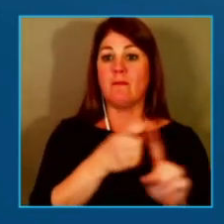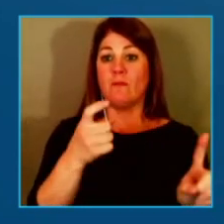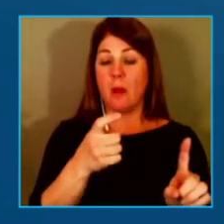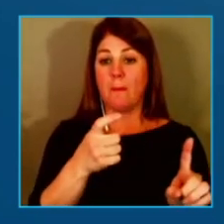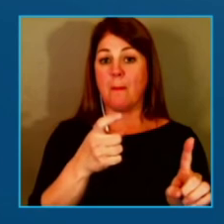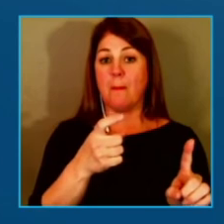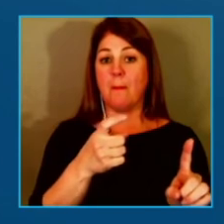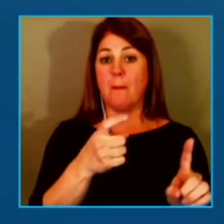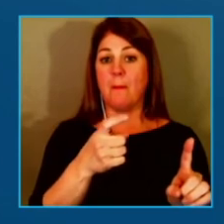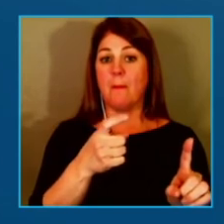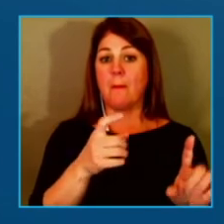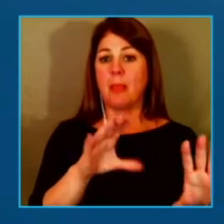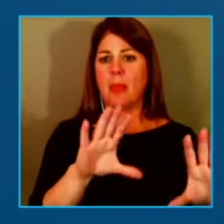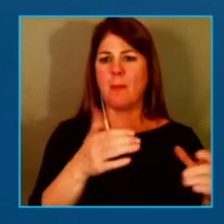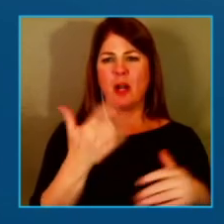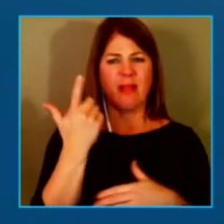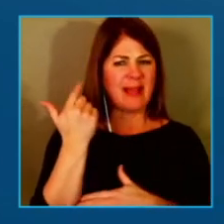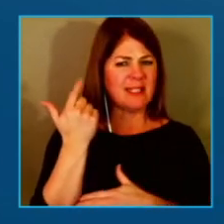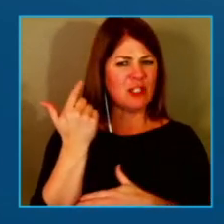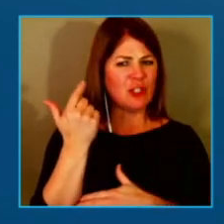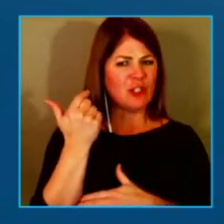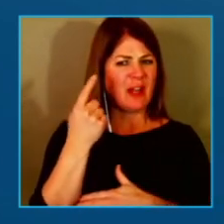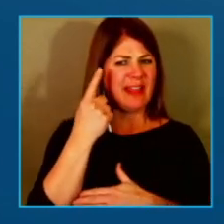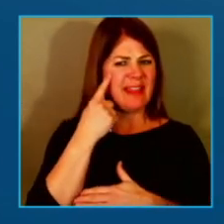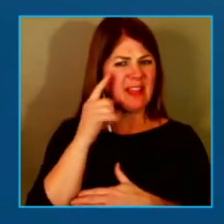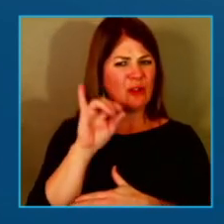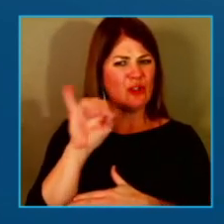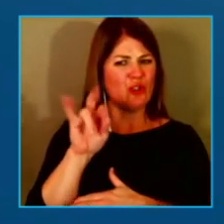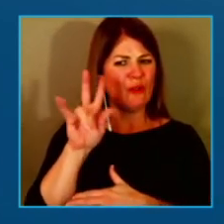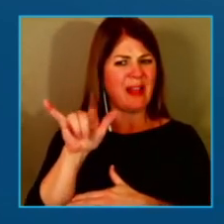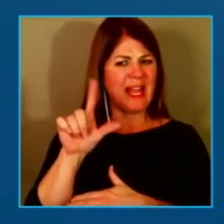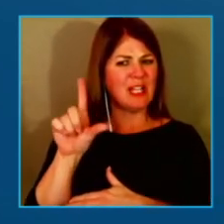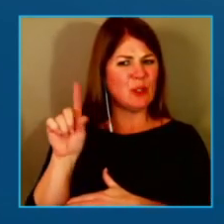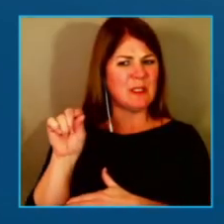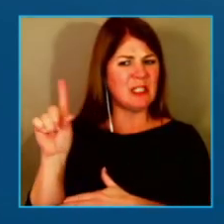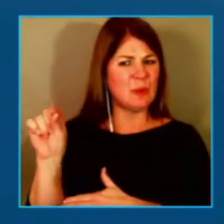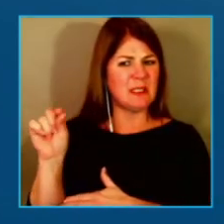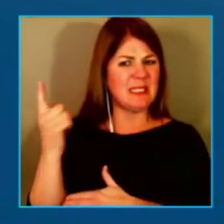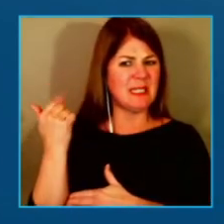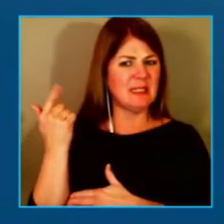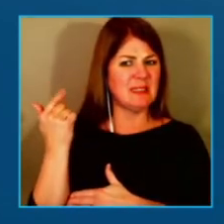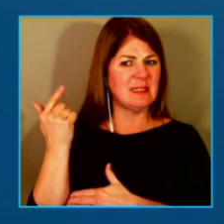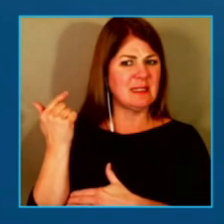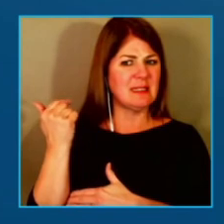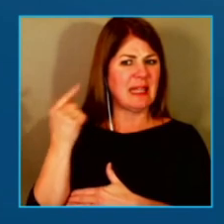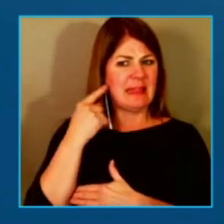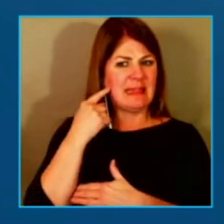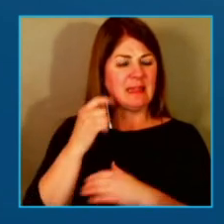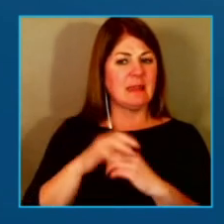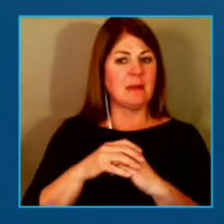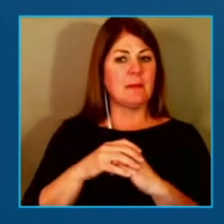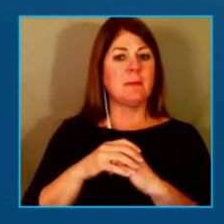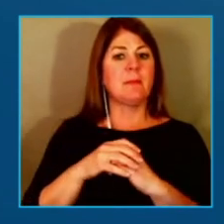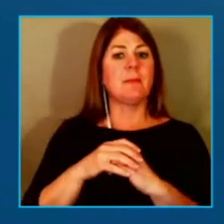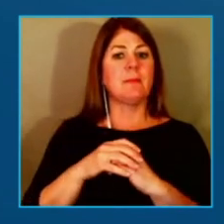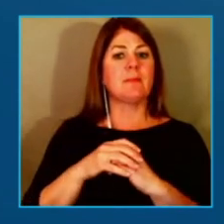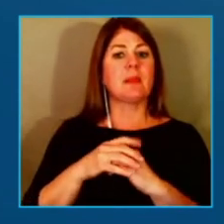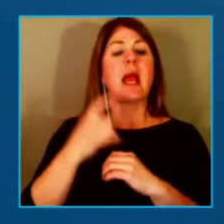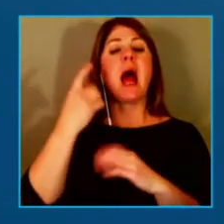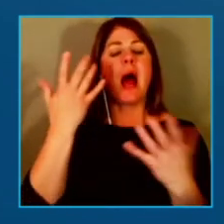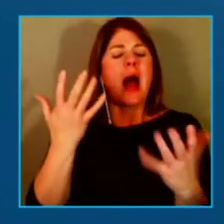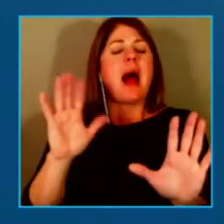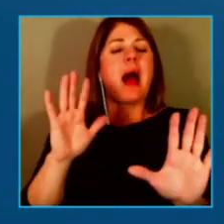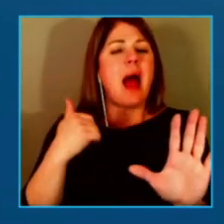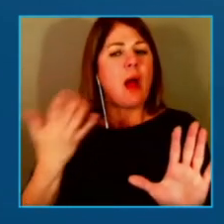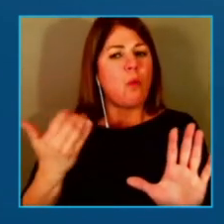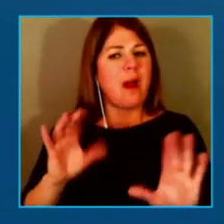I believe last year, in possibly July 2020 in last year, and where there is, I just want clarification,